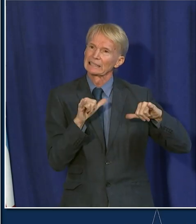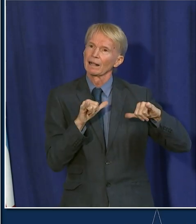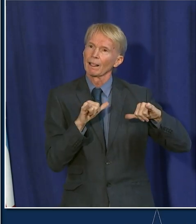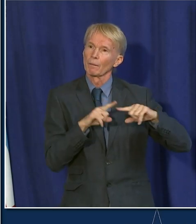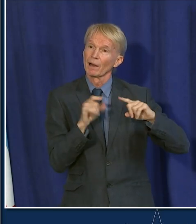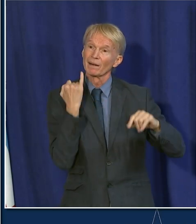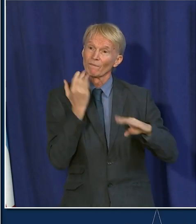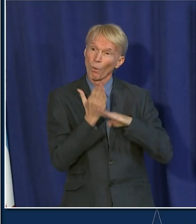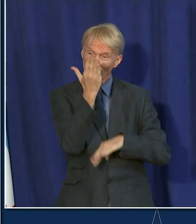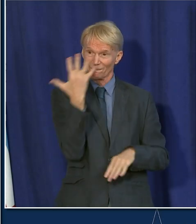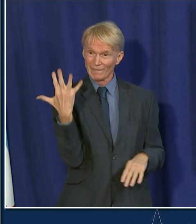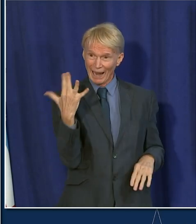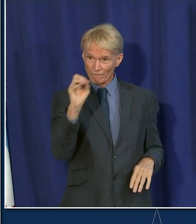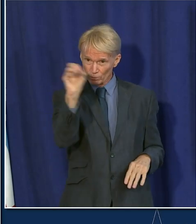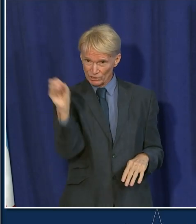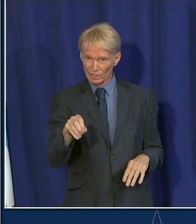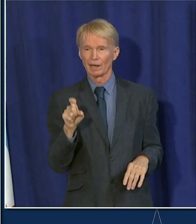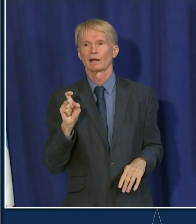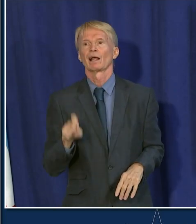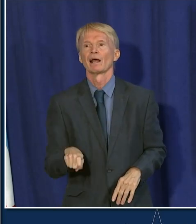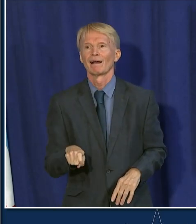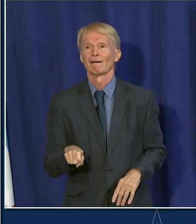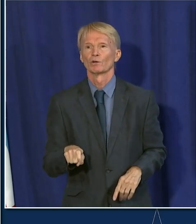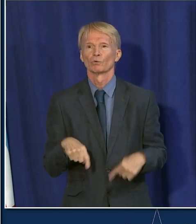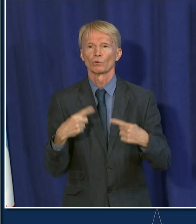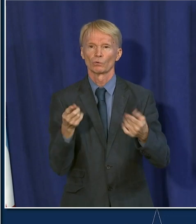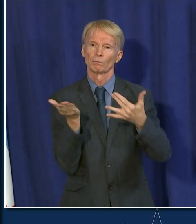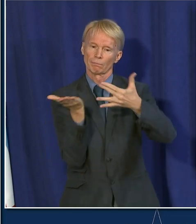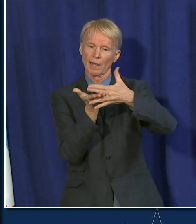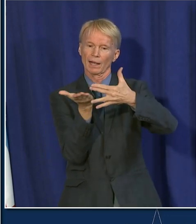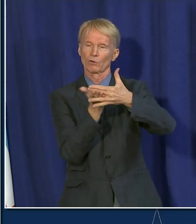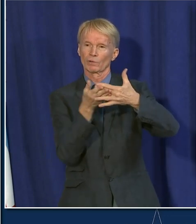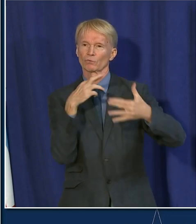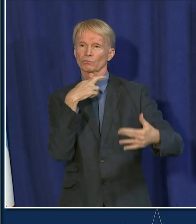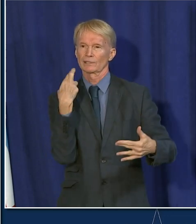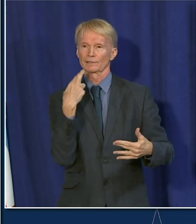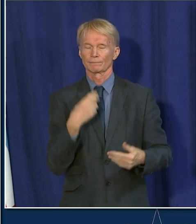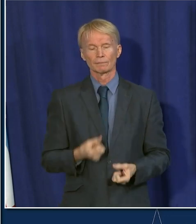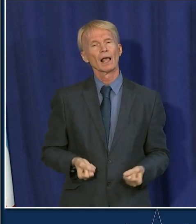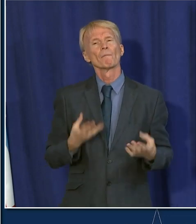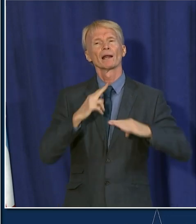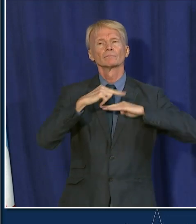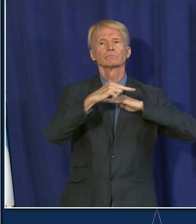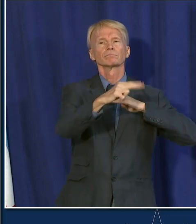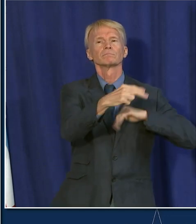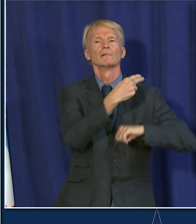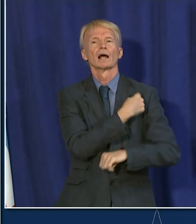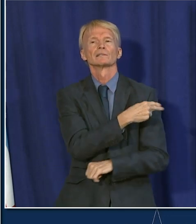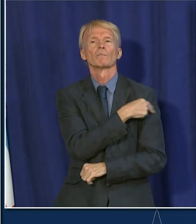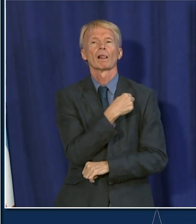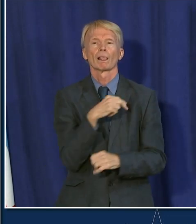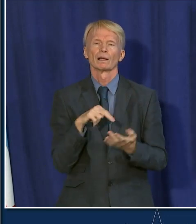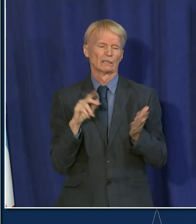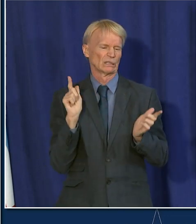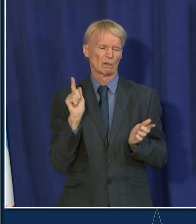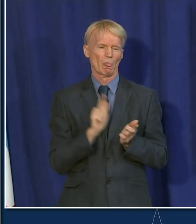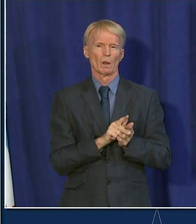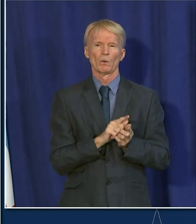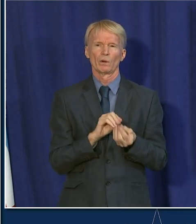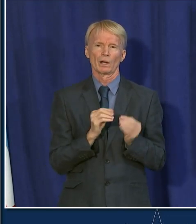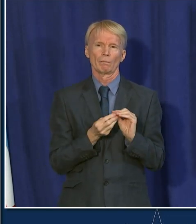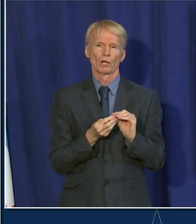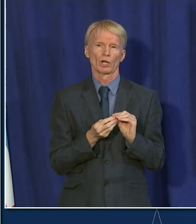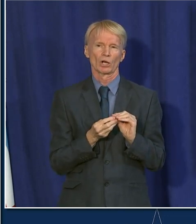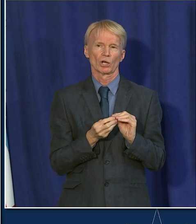over 5%, that's when we would move into moderate risk. Our number of hospitalizations is just at the very low end of our lower